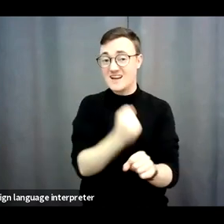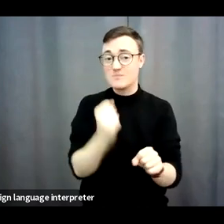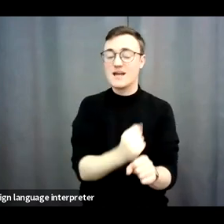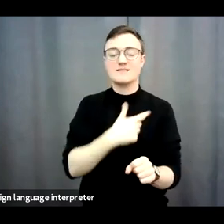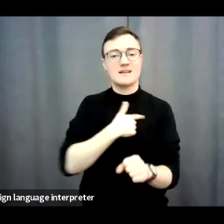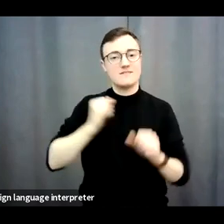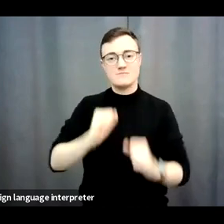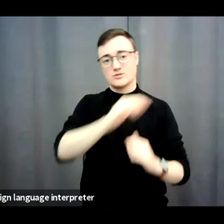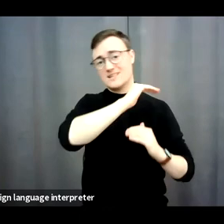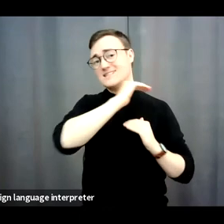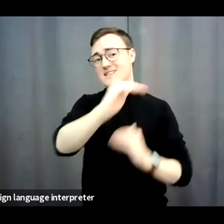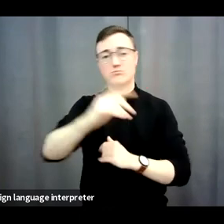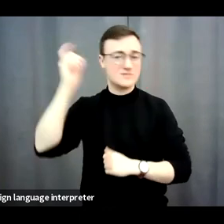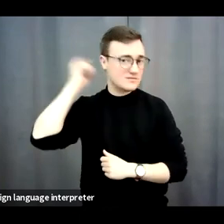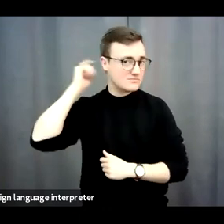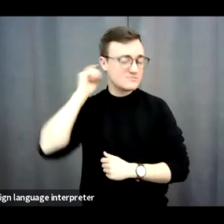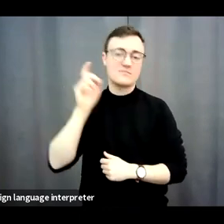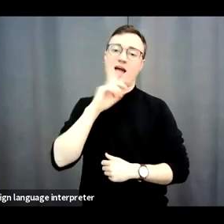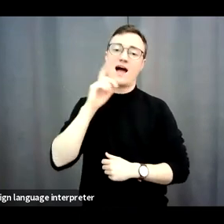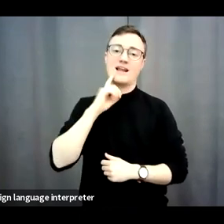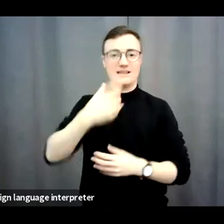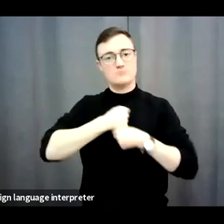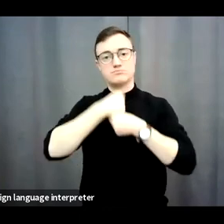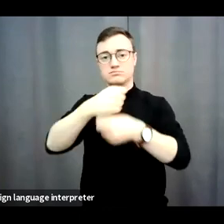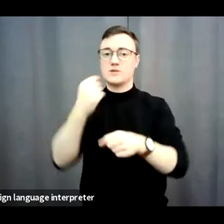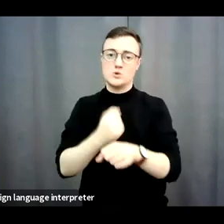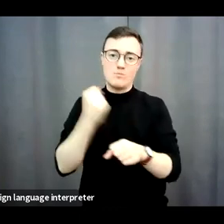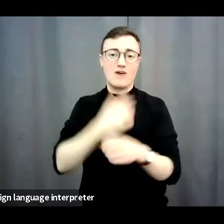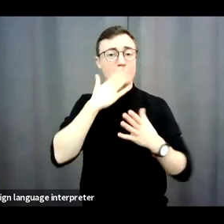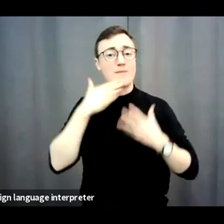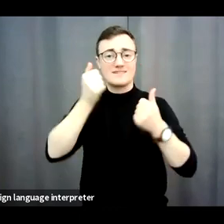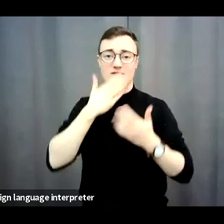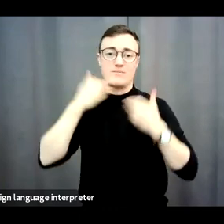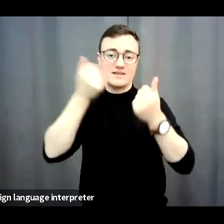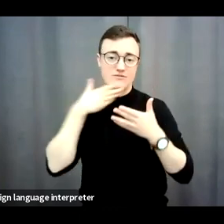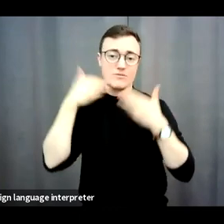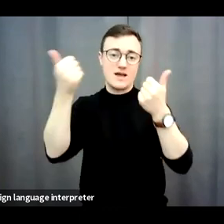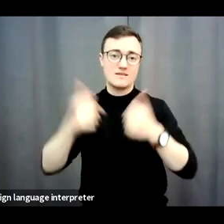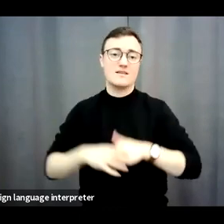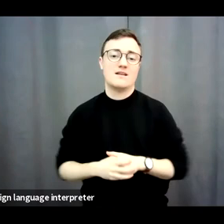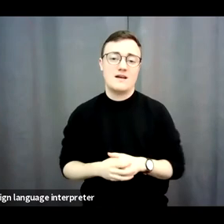constantly worked upon and improved upon, because I think that's